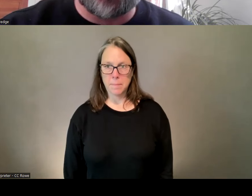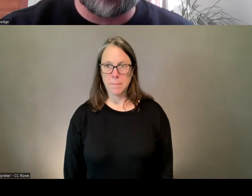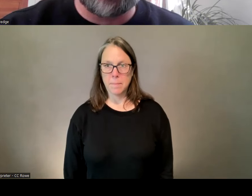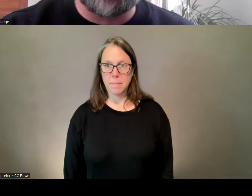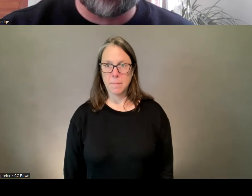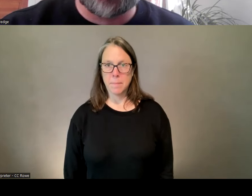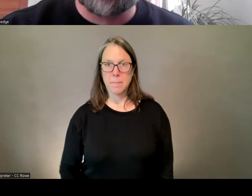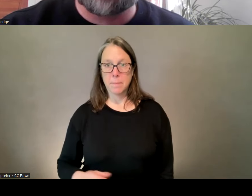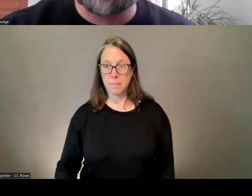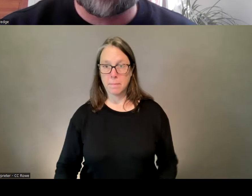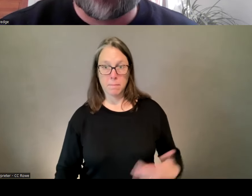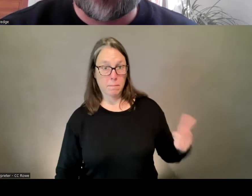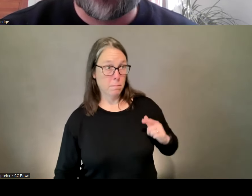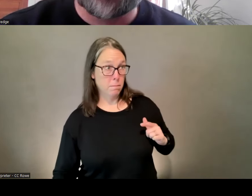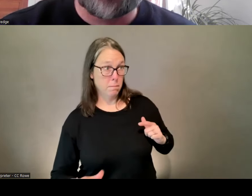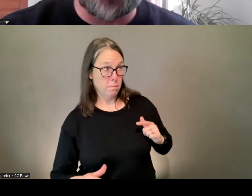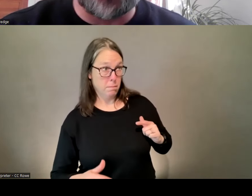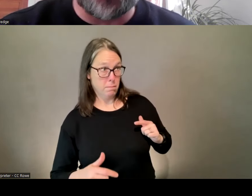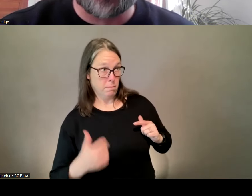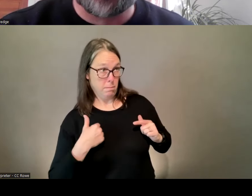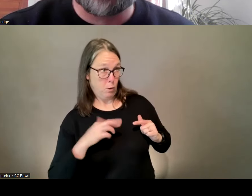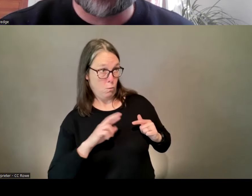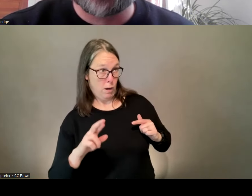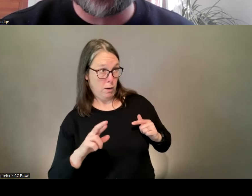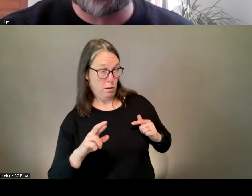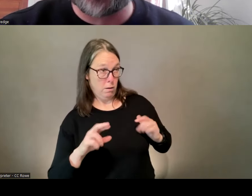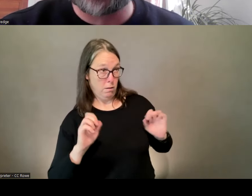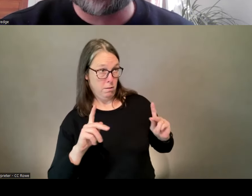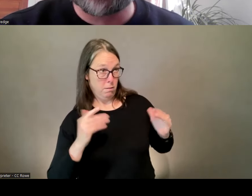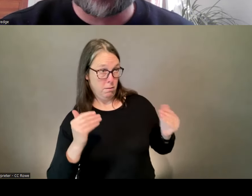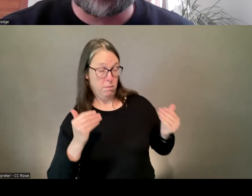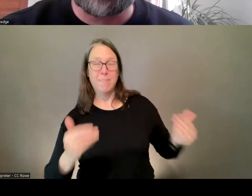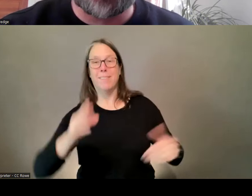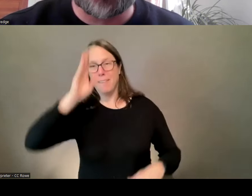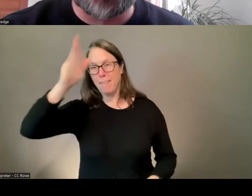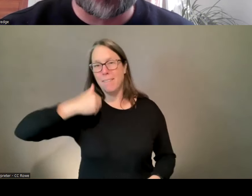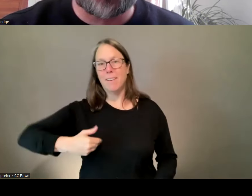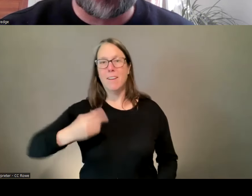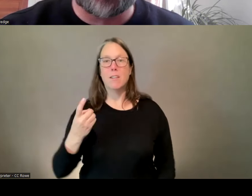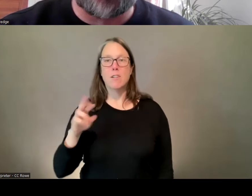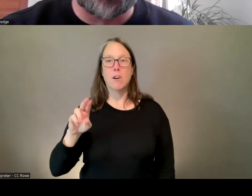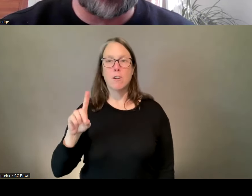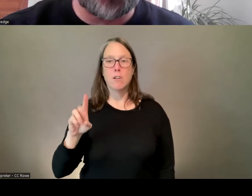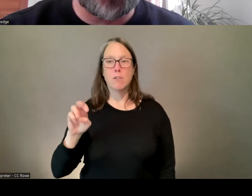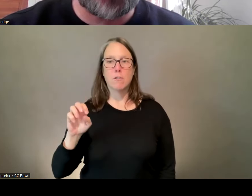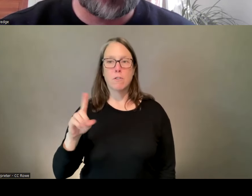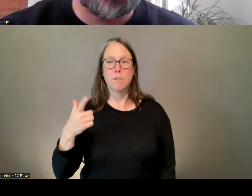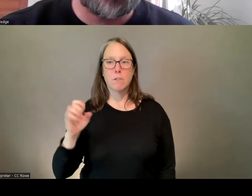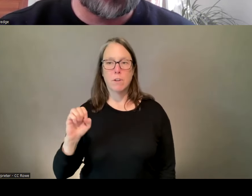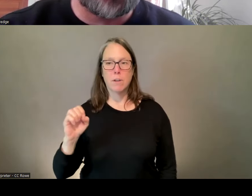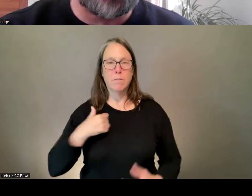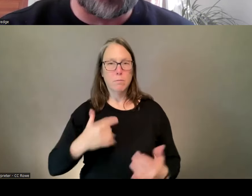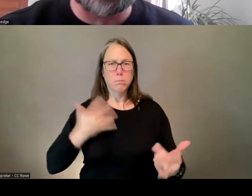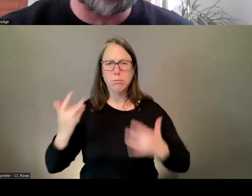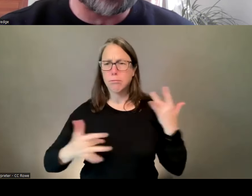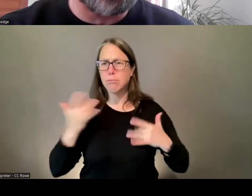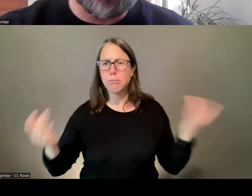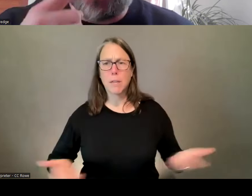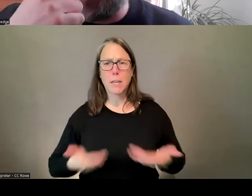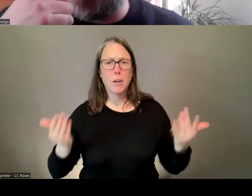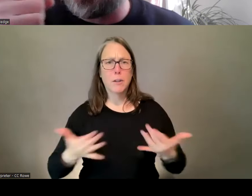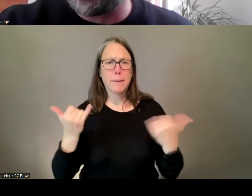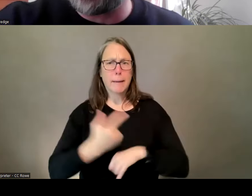All right, are we ready for me? All right, hi, I'm Dr. Dredge. I'm excited to have this opportunity. I was saying